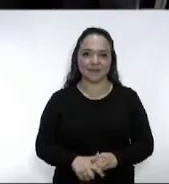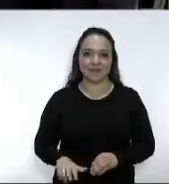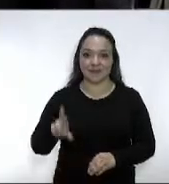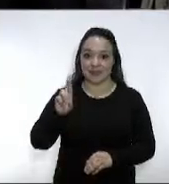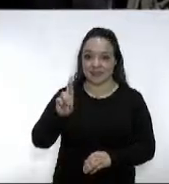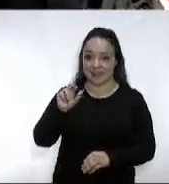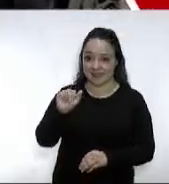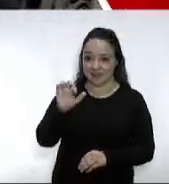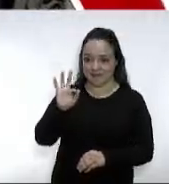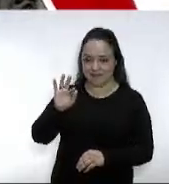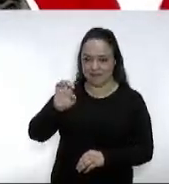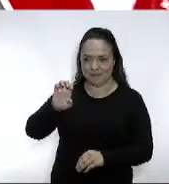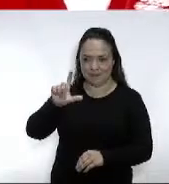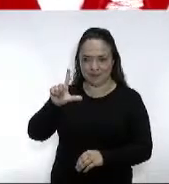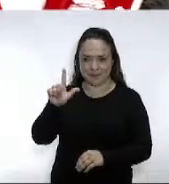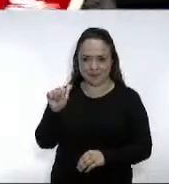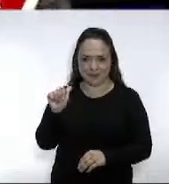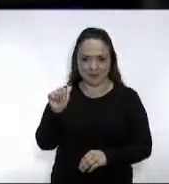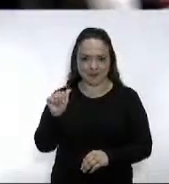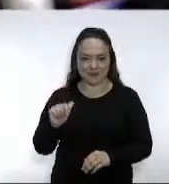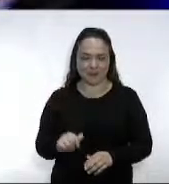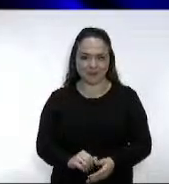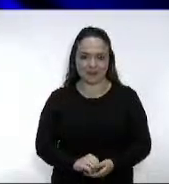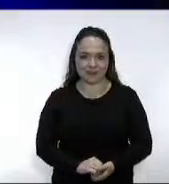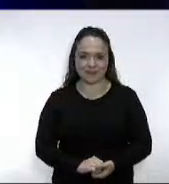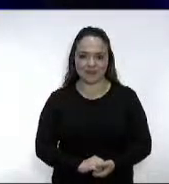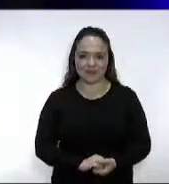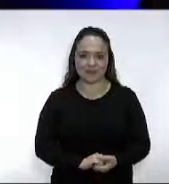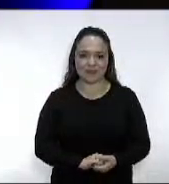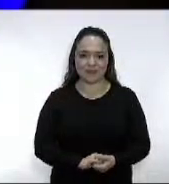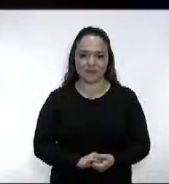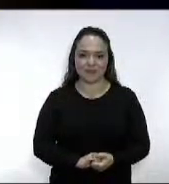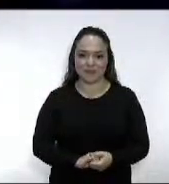Rafaela Cipriano da Silva.